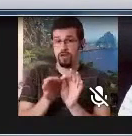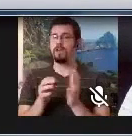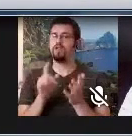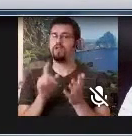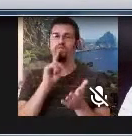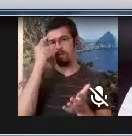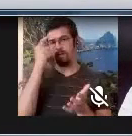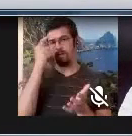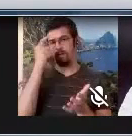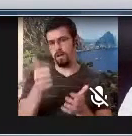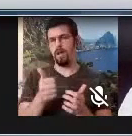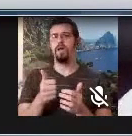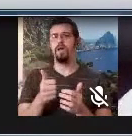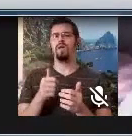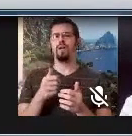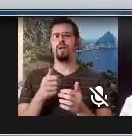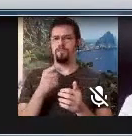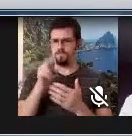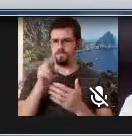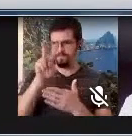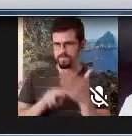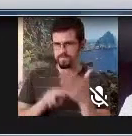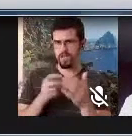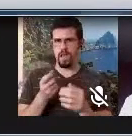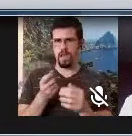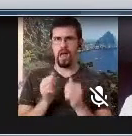SignWriting to realize a piece of music.